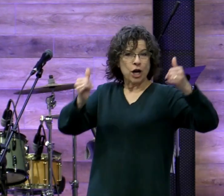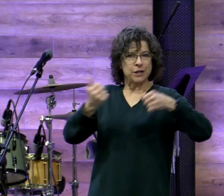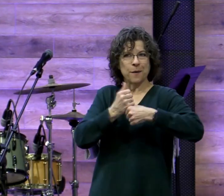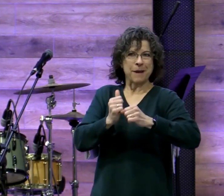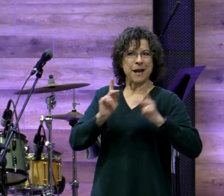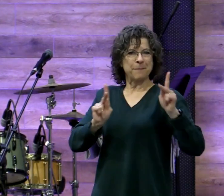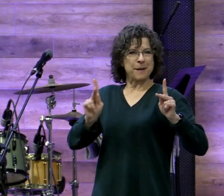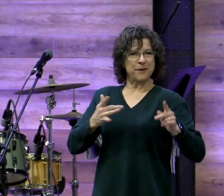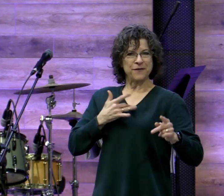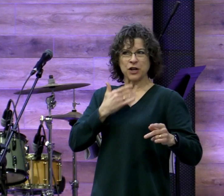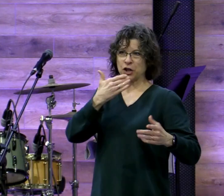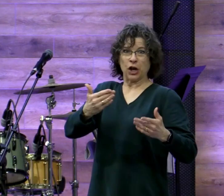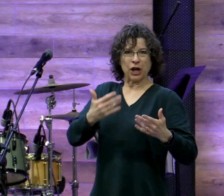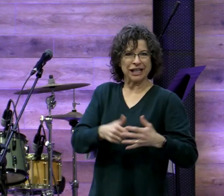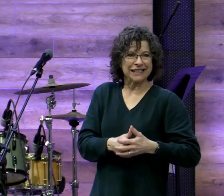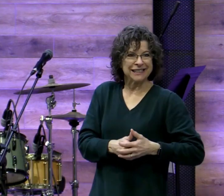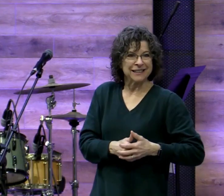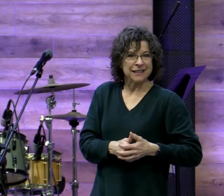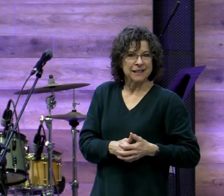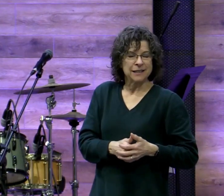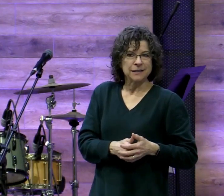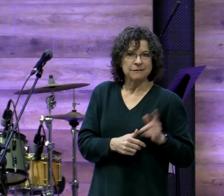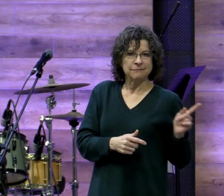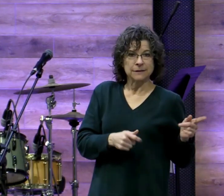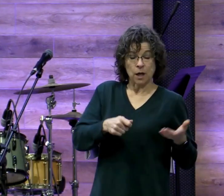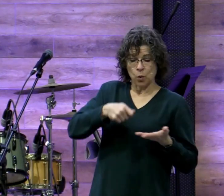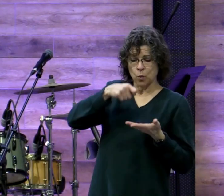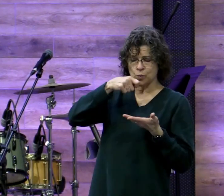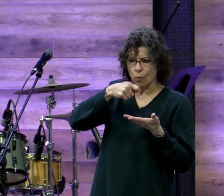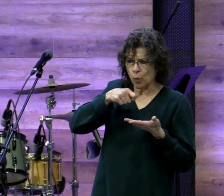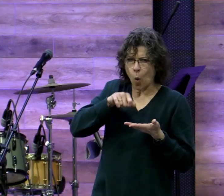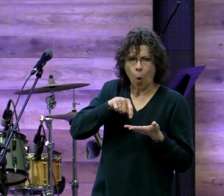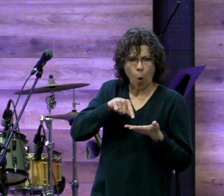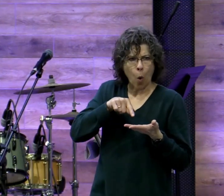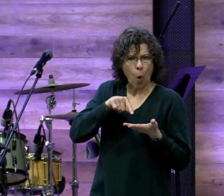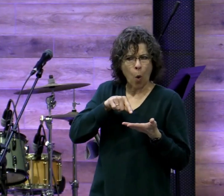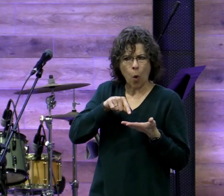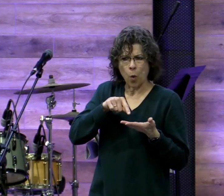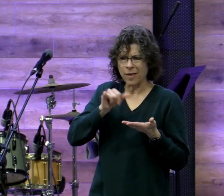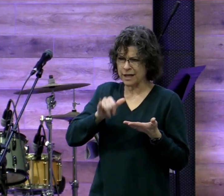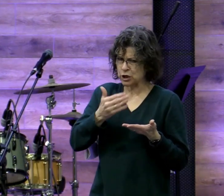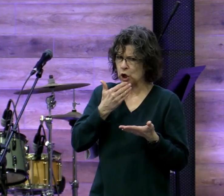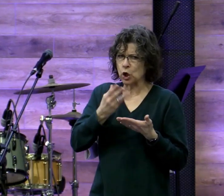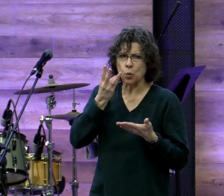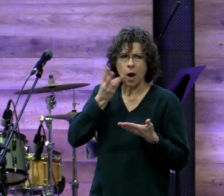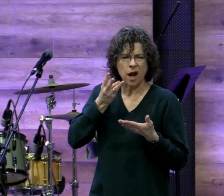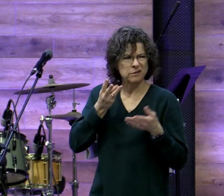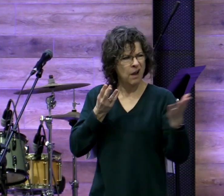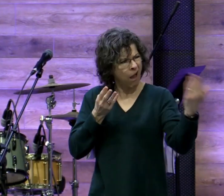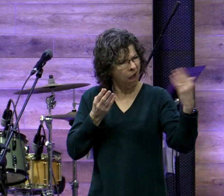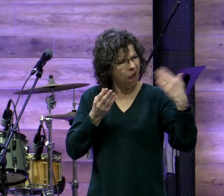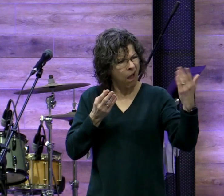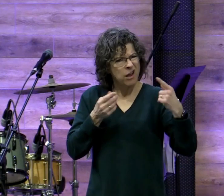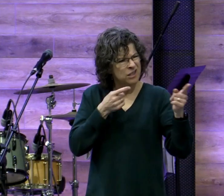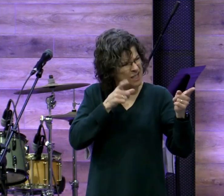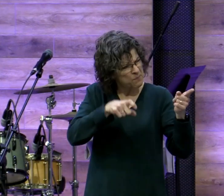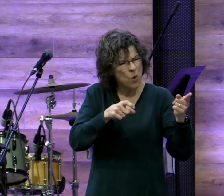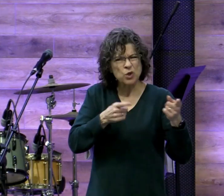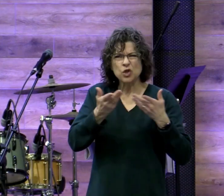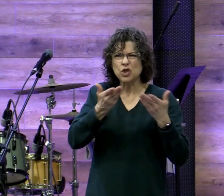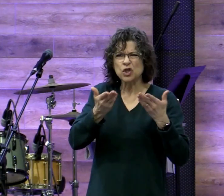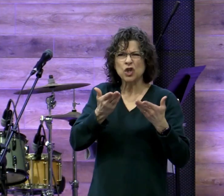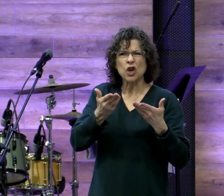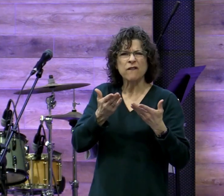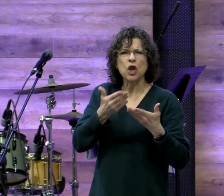hey, check this out, says, whoa, whoa, whoa, you did it backwards. Like, You're supposed to serve the craft